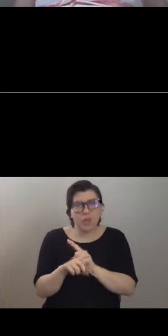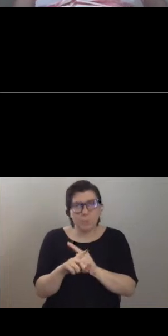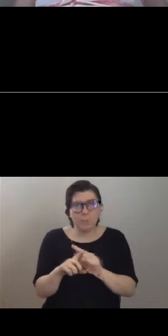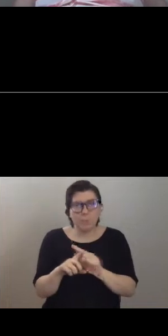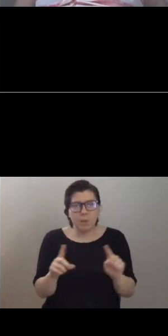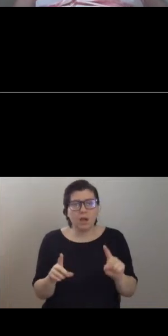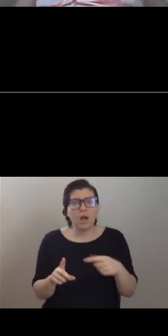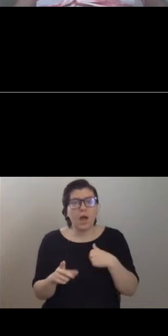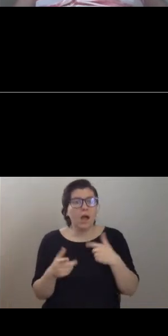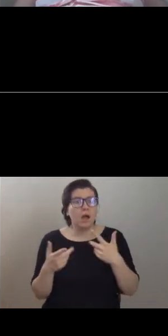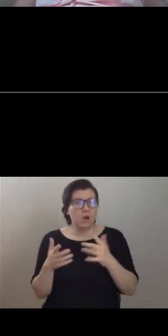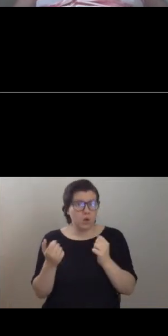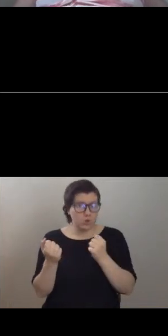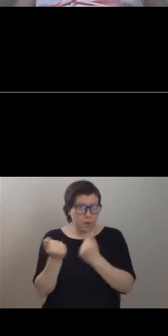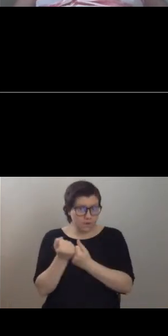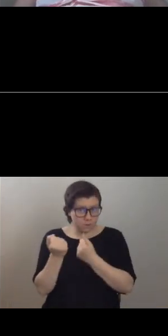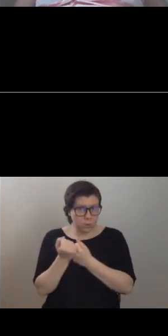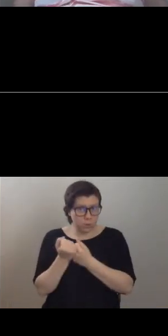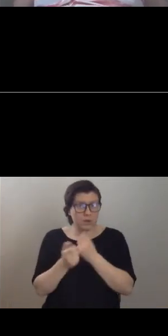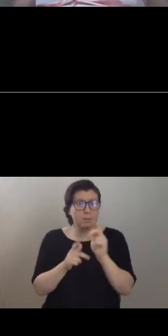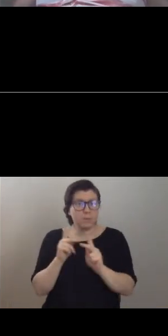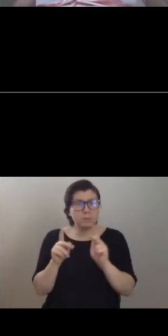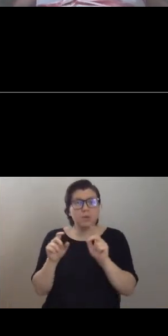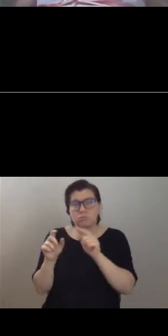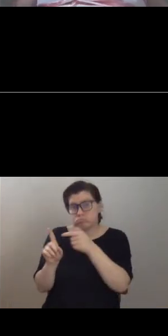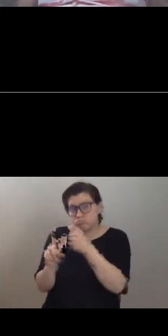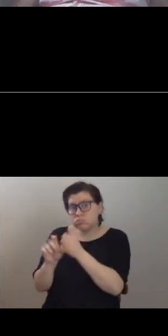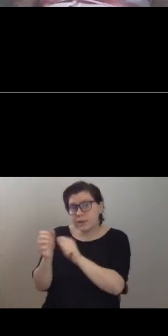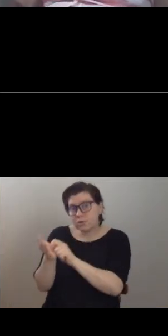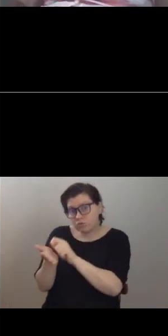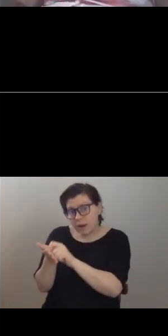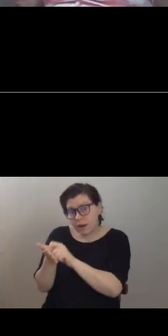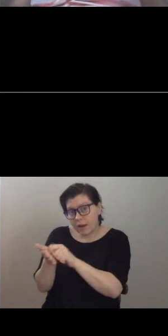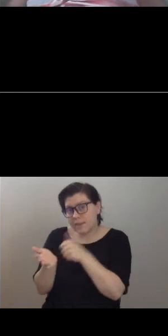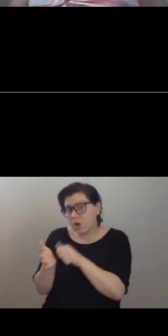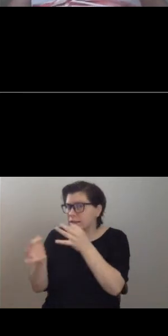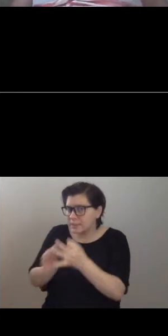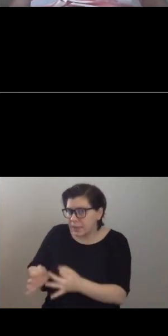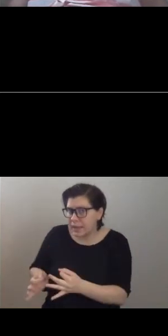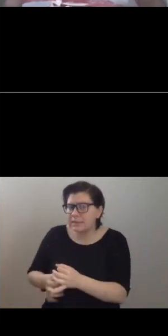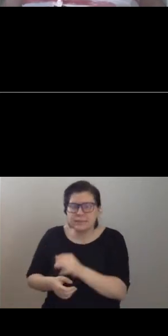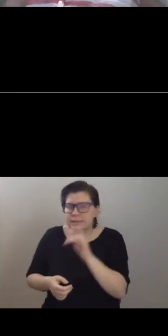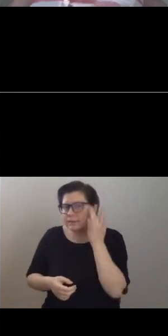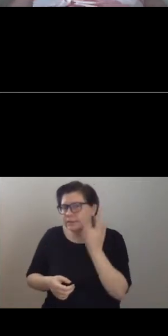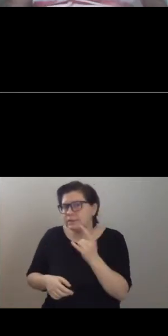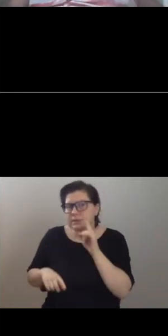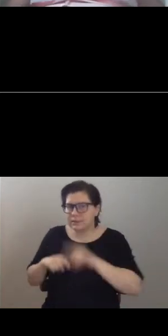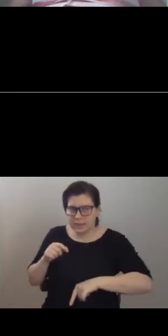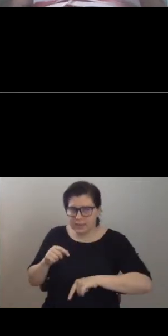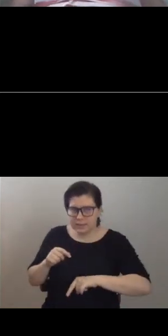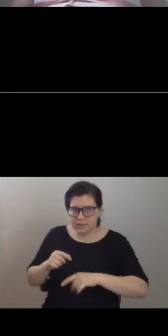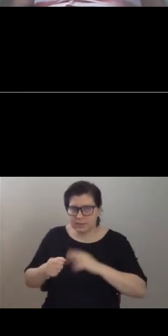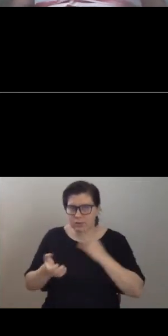also supported people to write letters and explain why they cannot